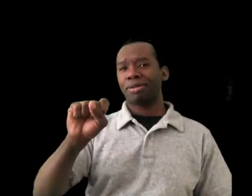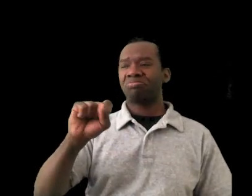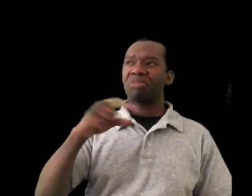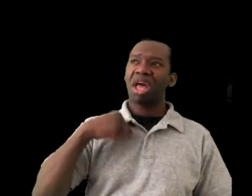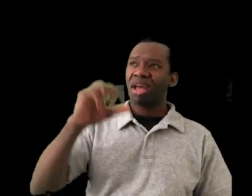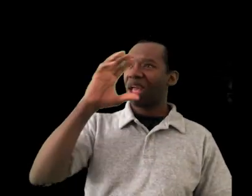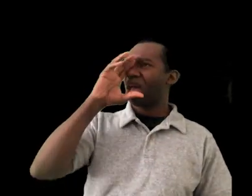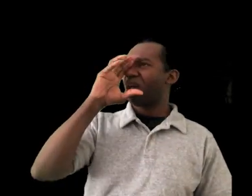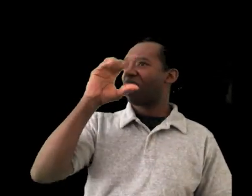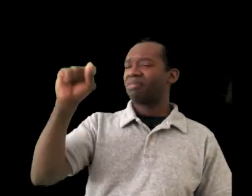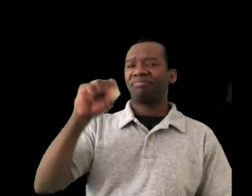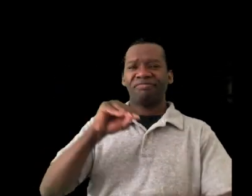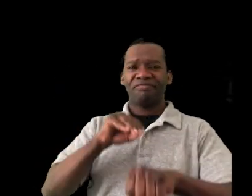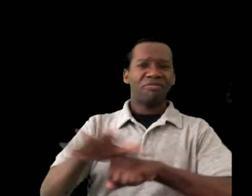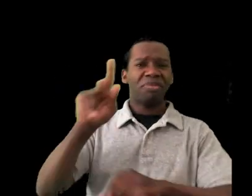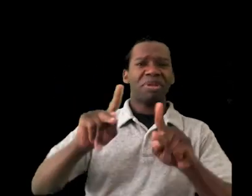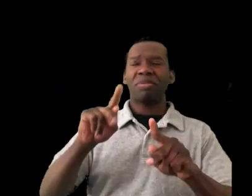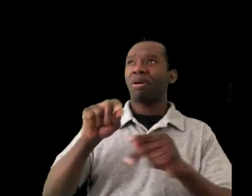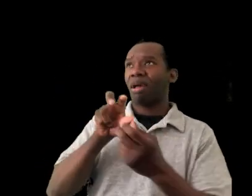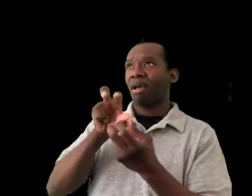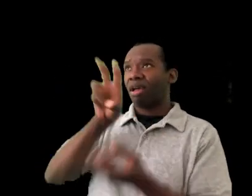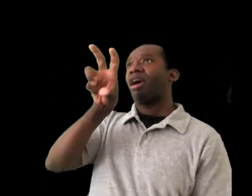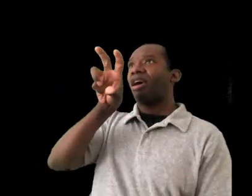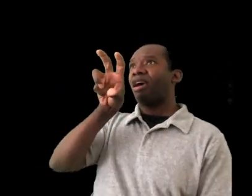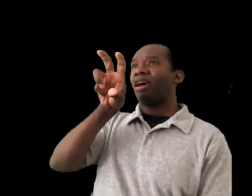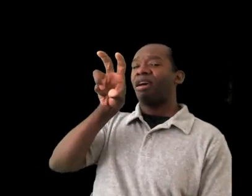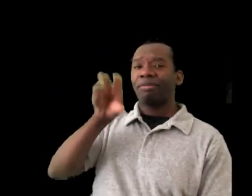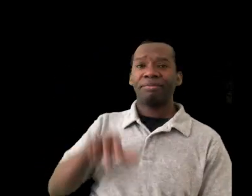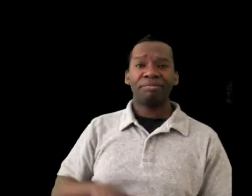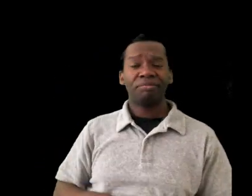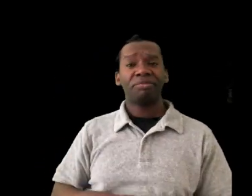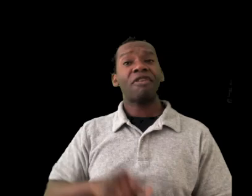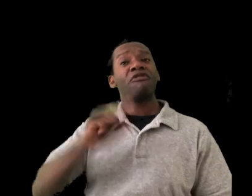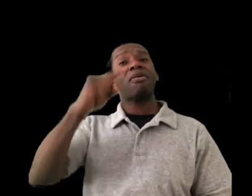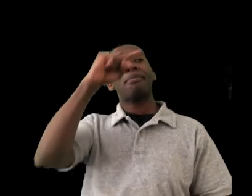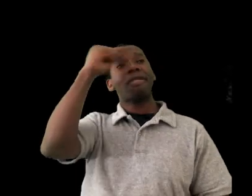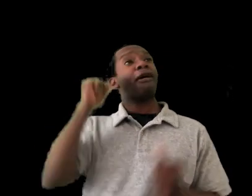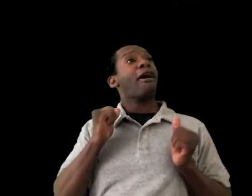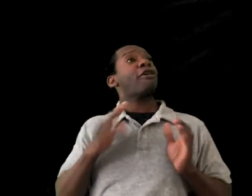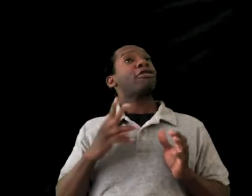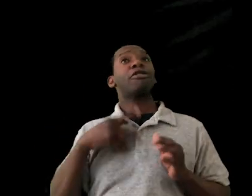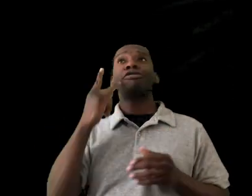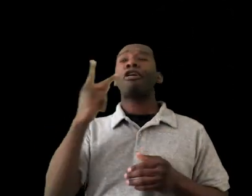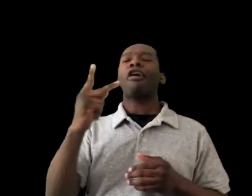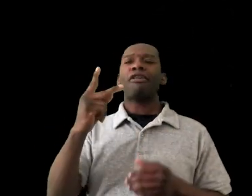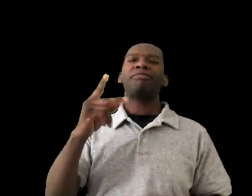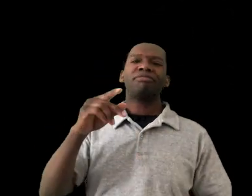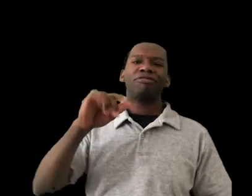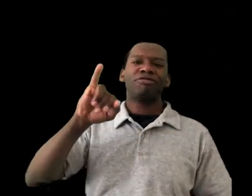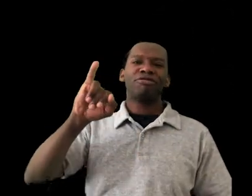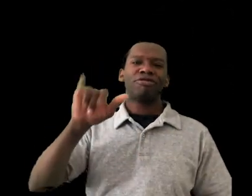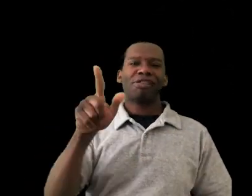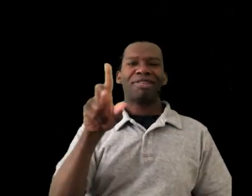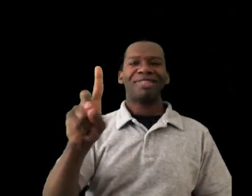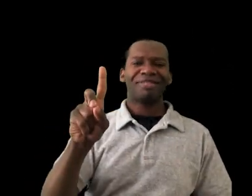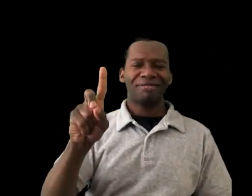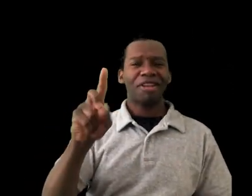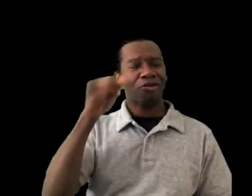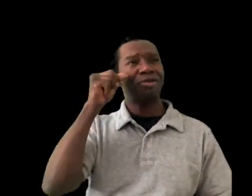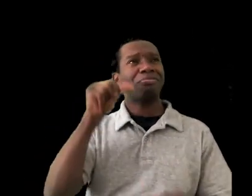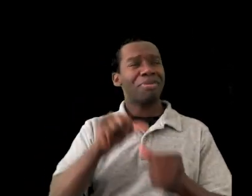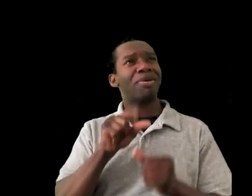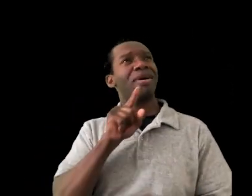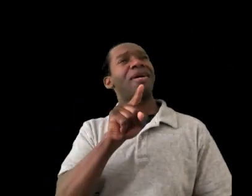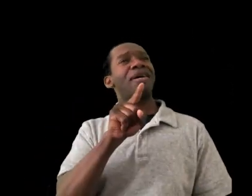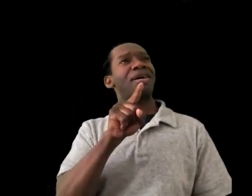Project's Hamlet. I'd never seen someone so captivating who could just set a stage on fire like that.